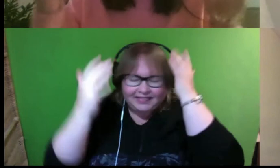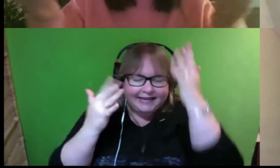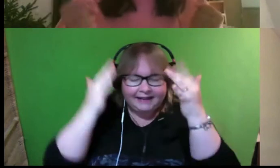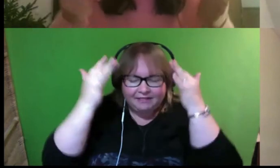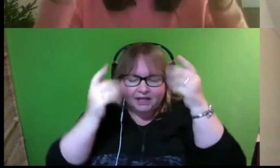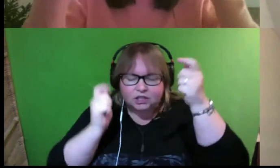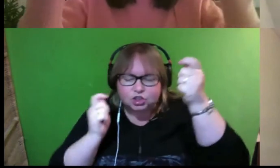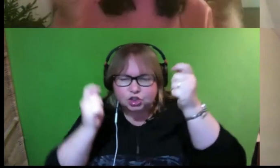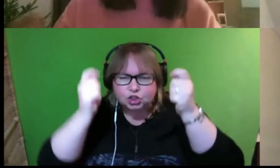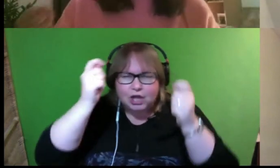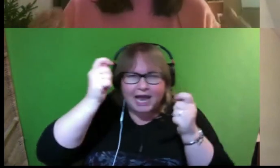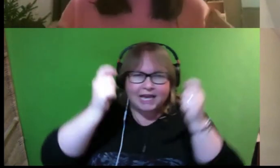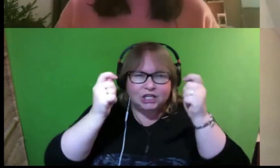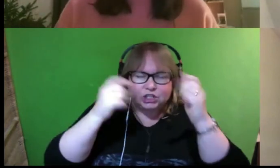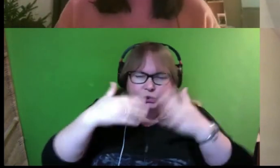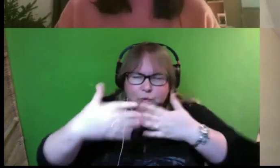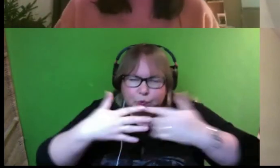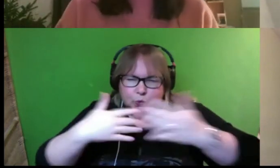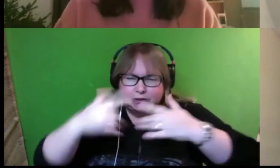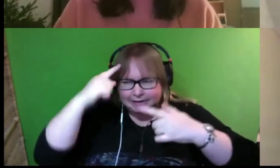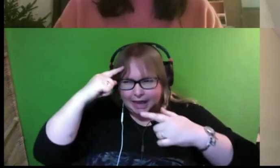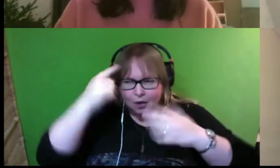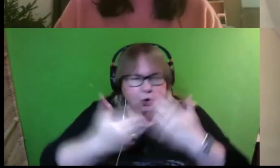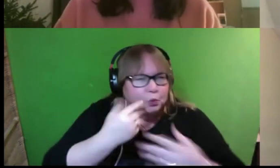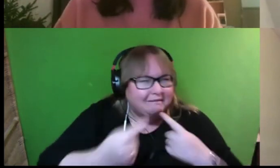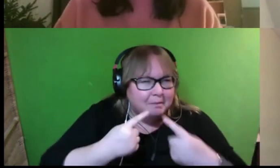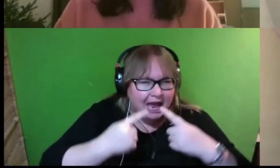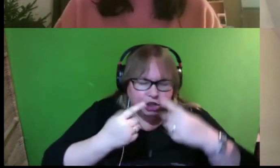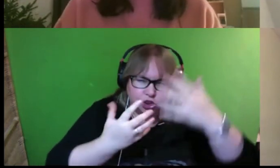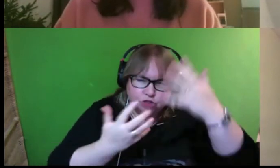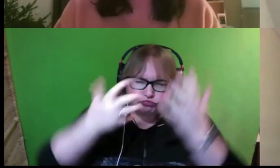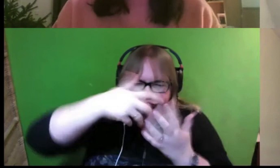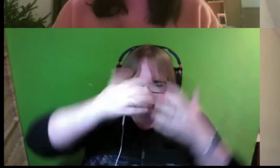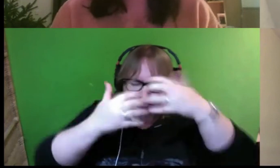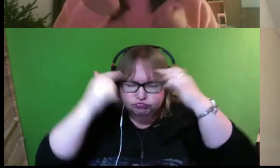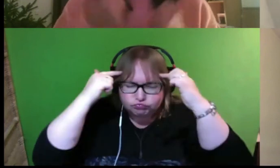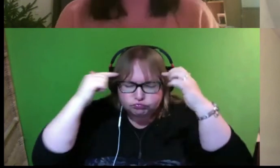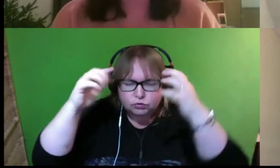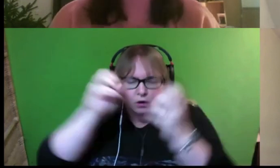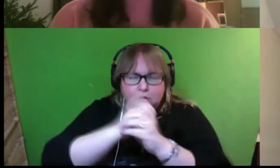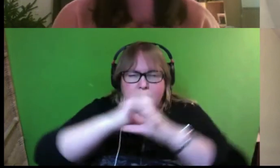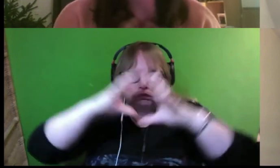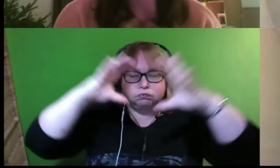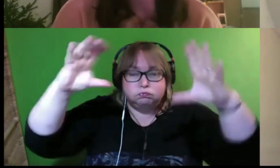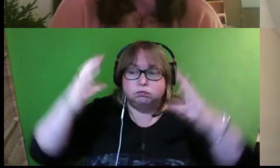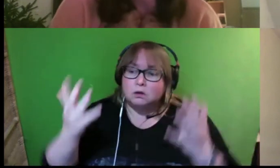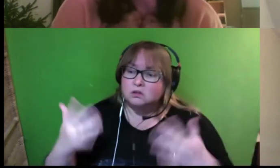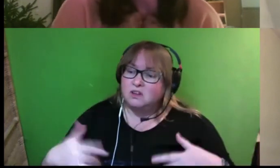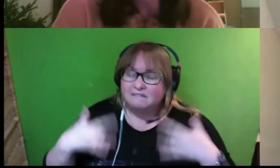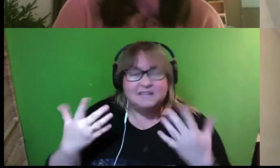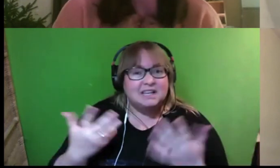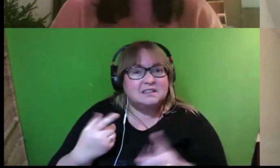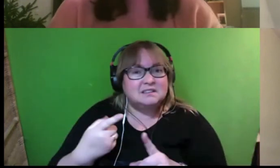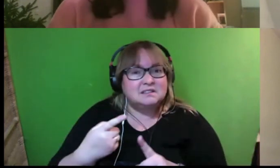difficult time, I've been able to reach out to every one of you, and it feels like a possible thing